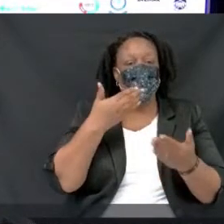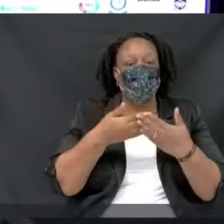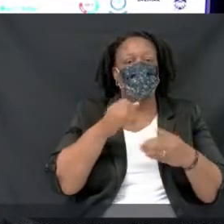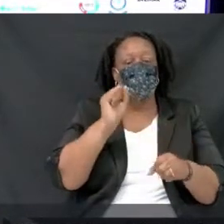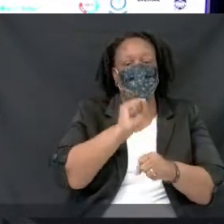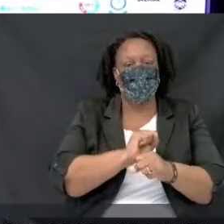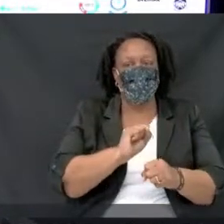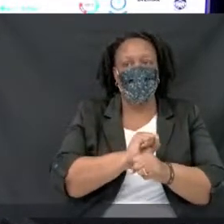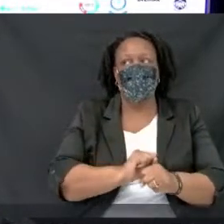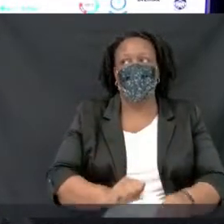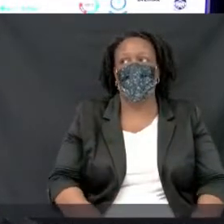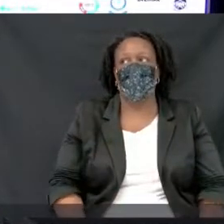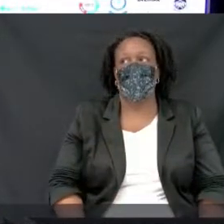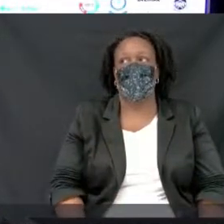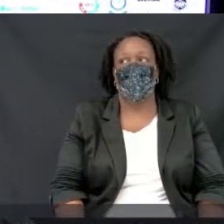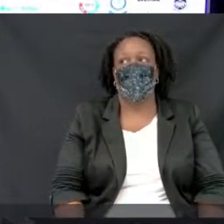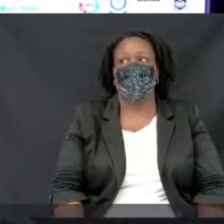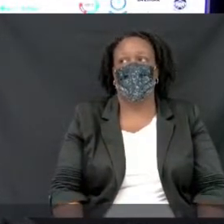course,